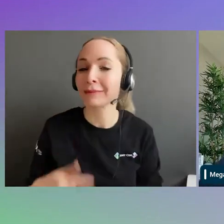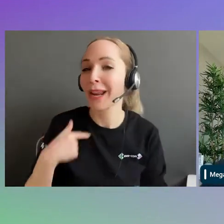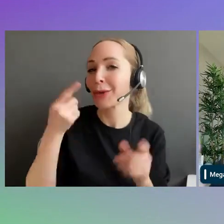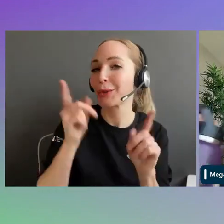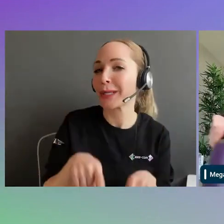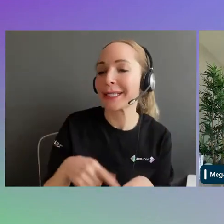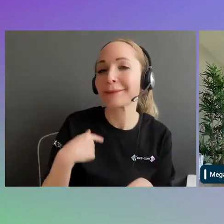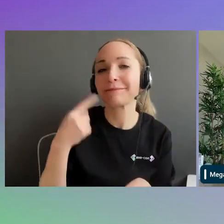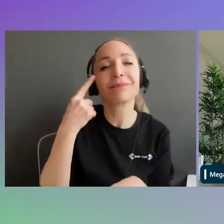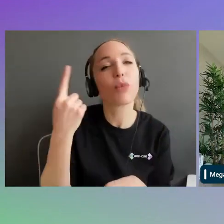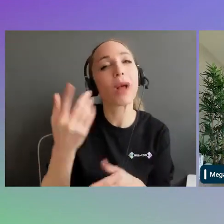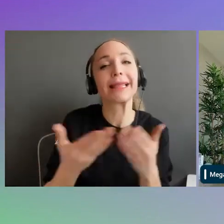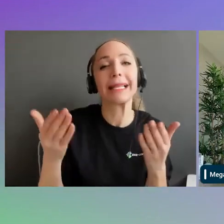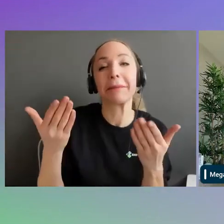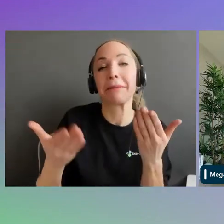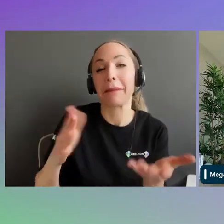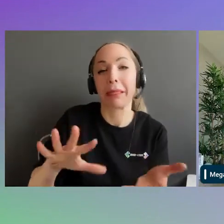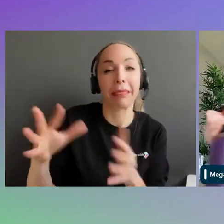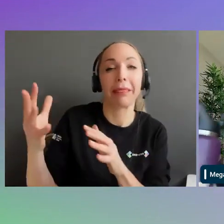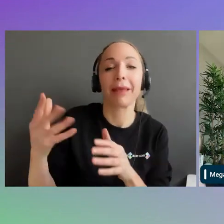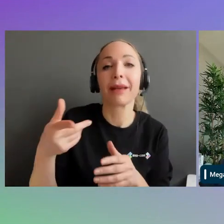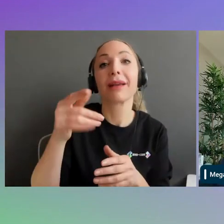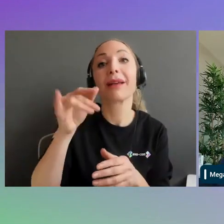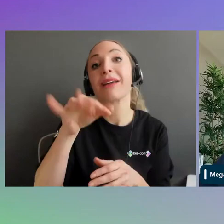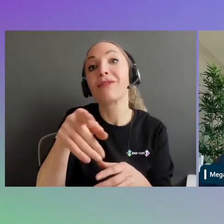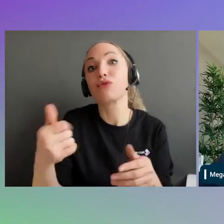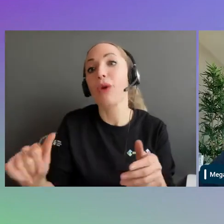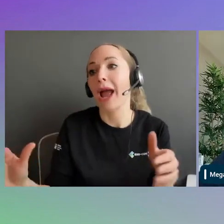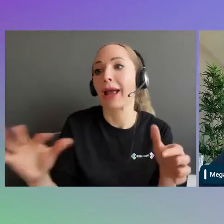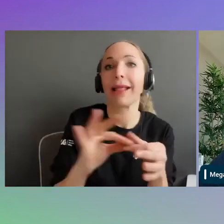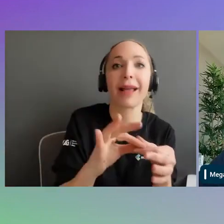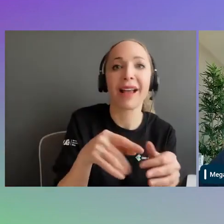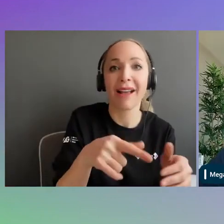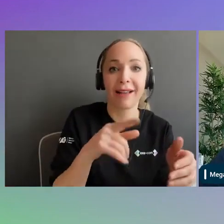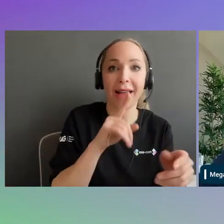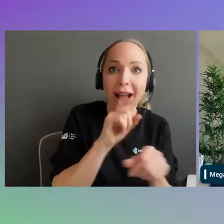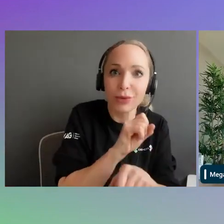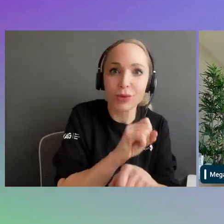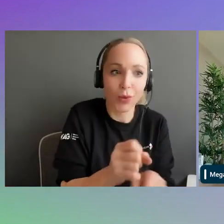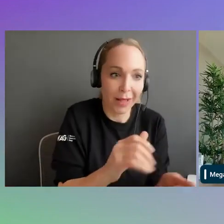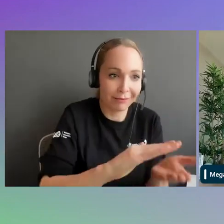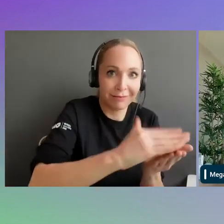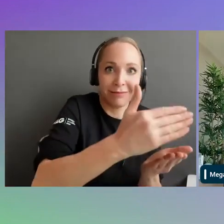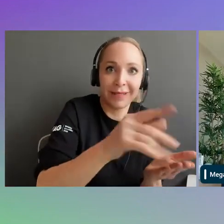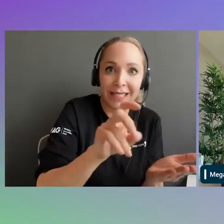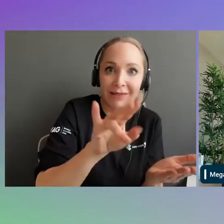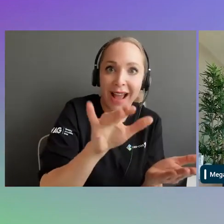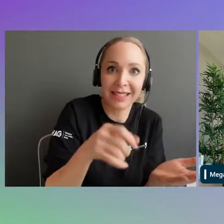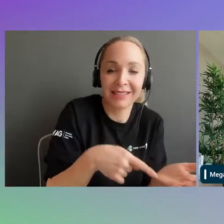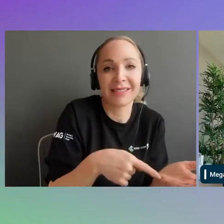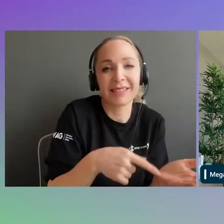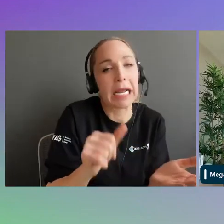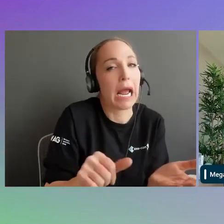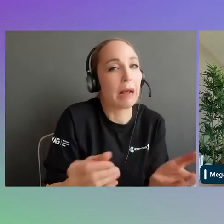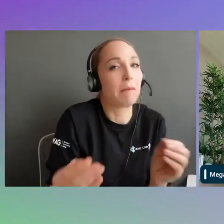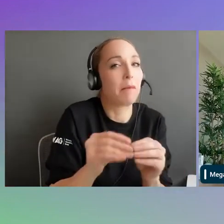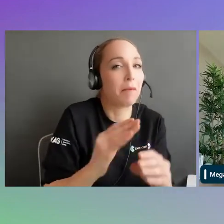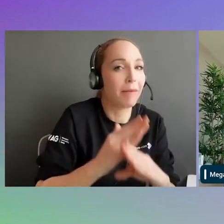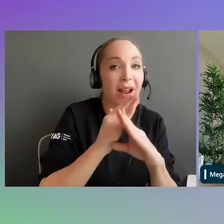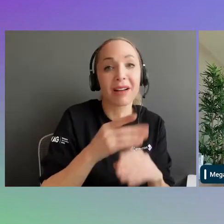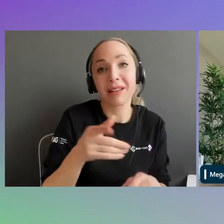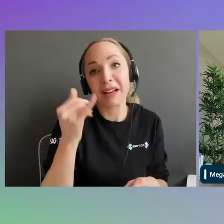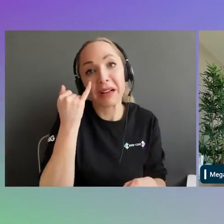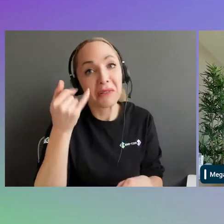get tripped up is if you're trying to connect a physical device. There may be some extra barriers there. Yeah. But other than that, I think using an emulator